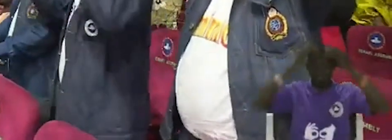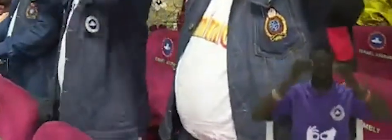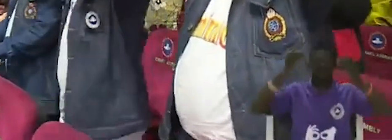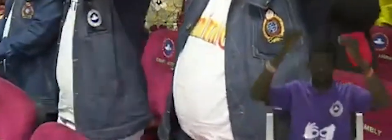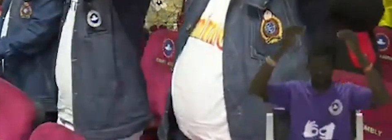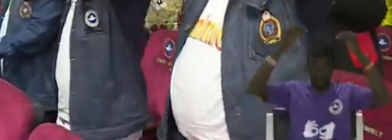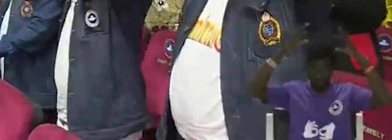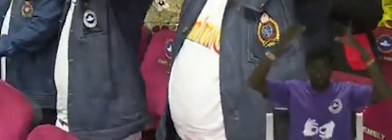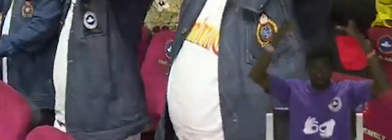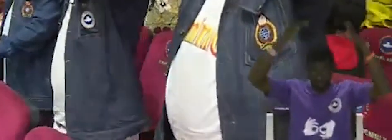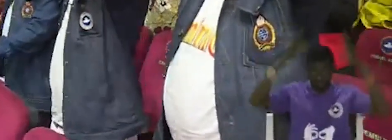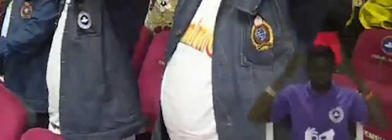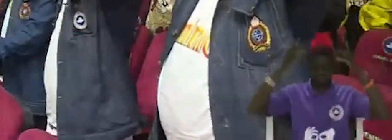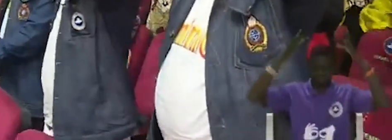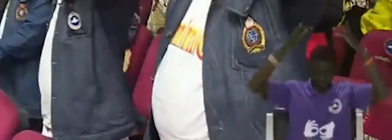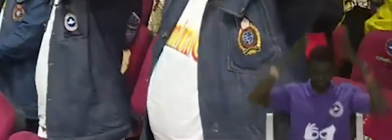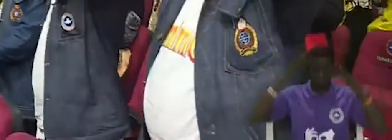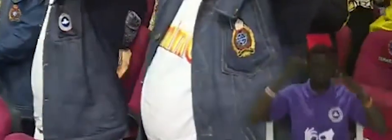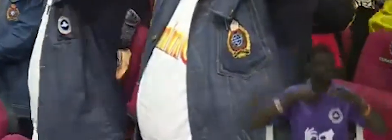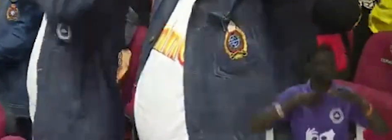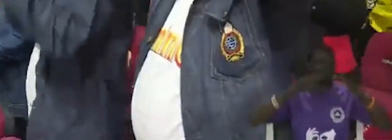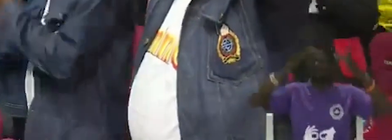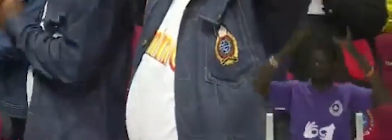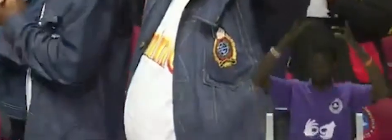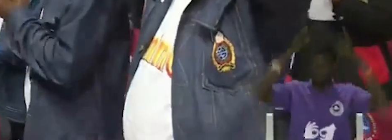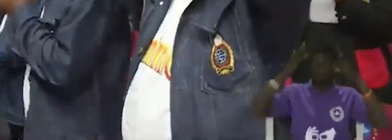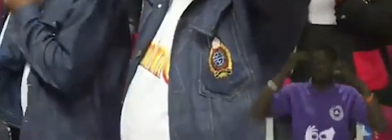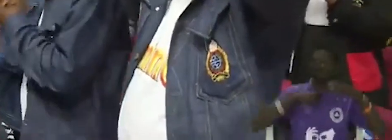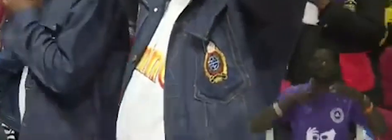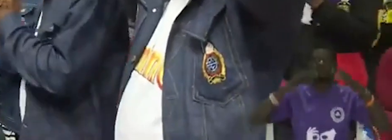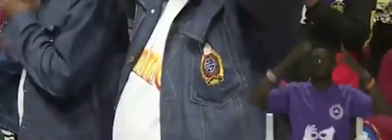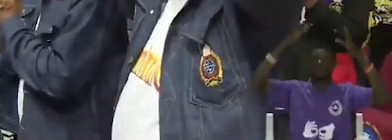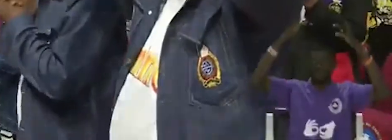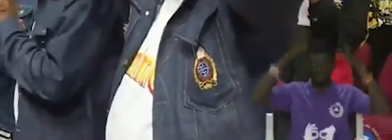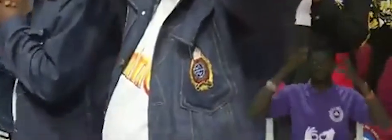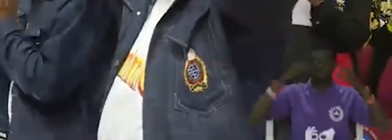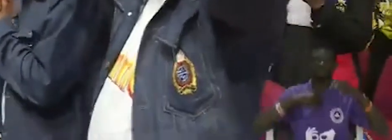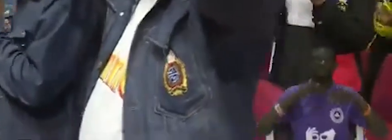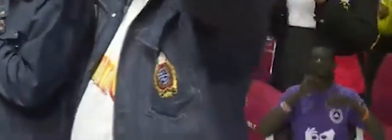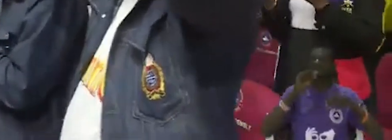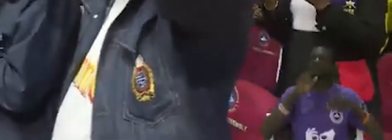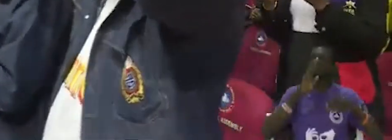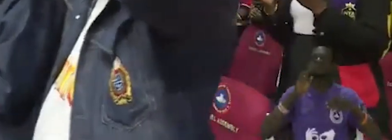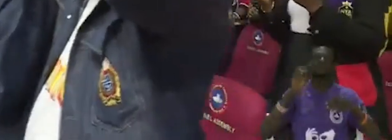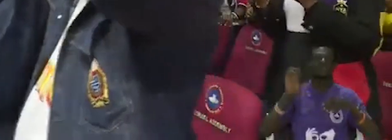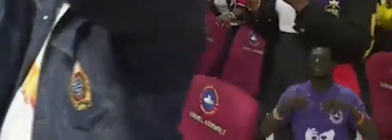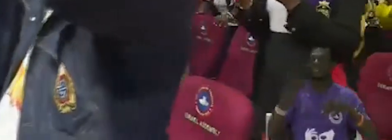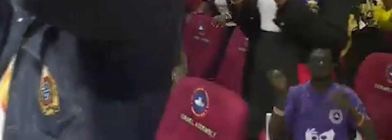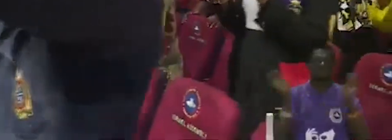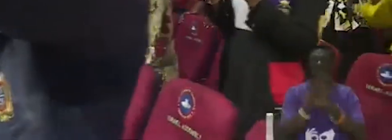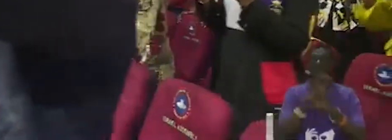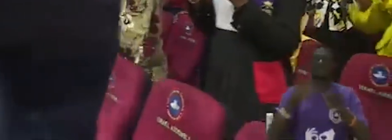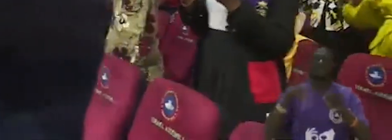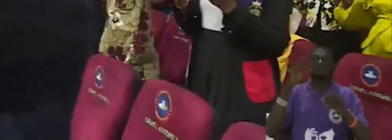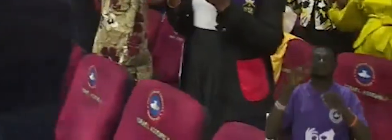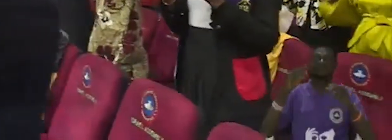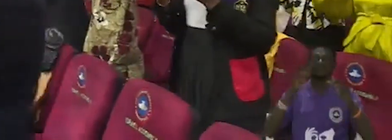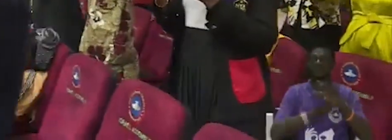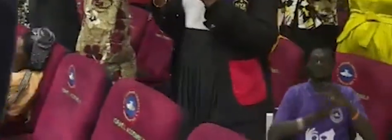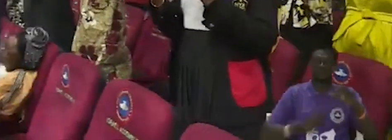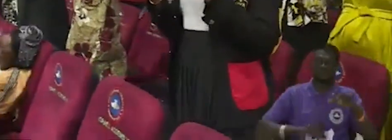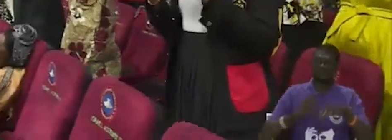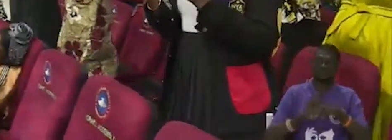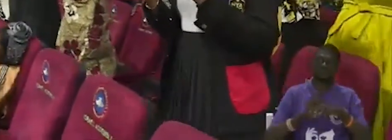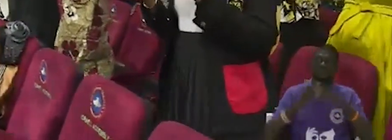that crown on my head. Place that crown on my head. I do not pick anything else. I pick your kingdom. I do not